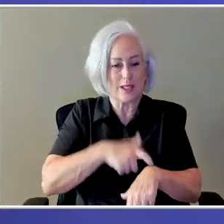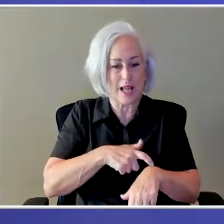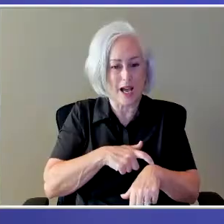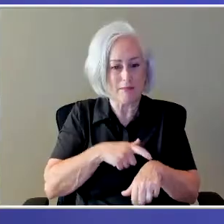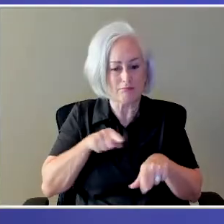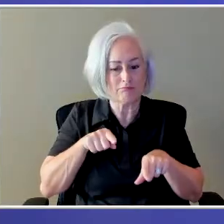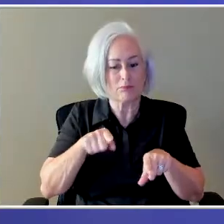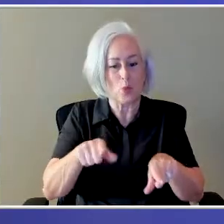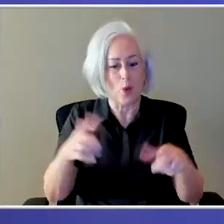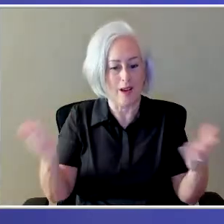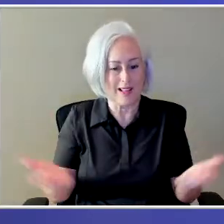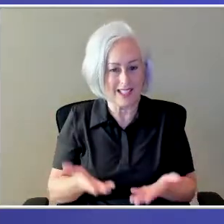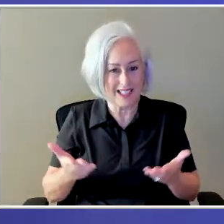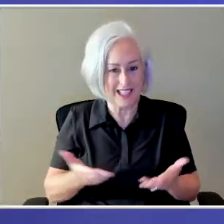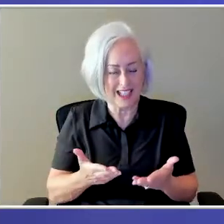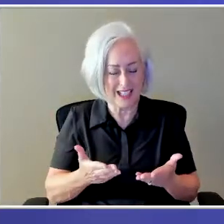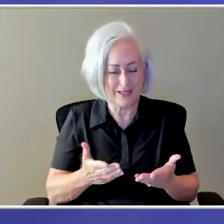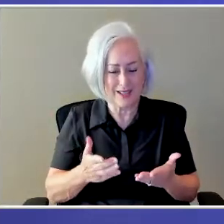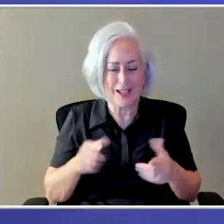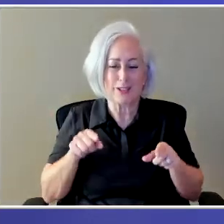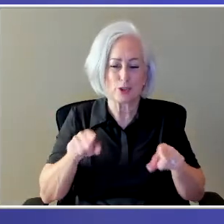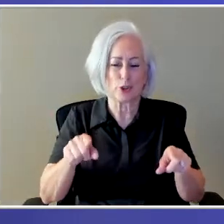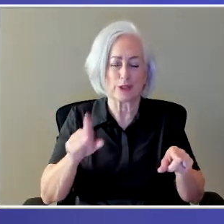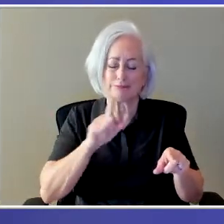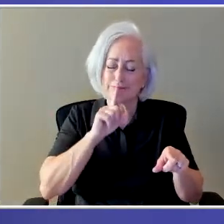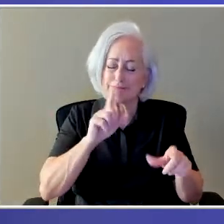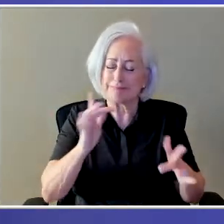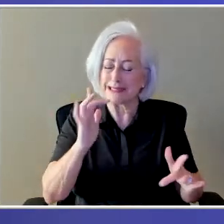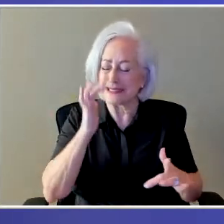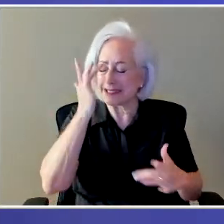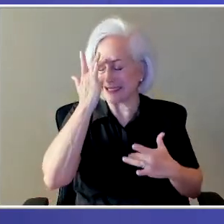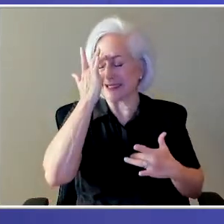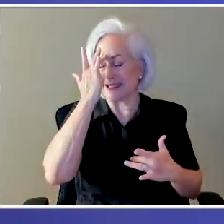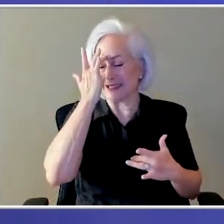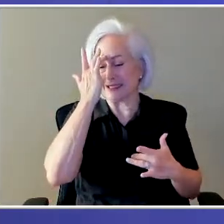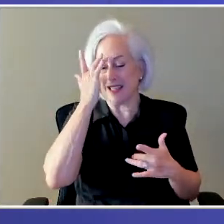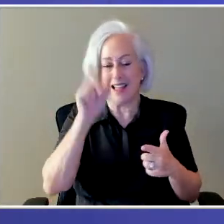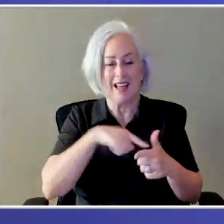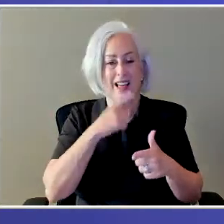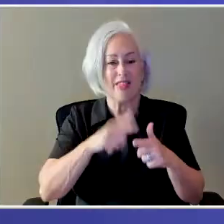of the time, and then they downgrade and go to the floor. And